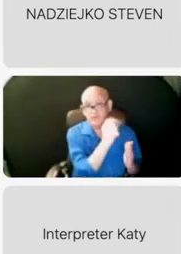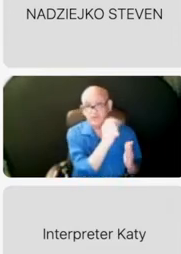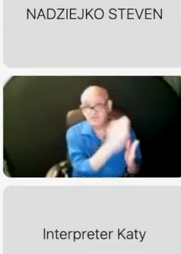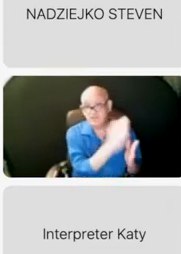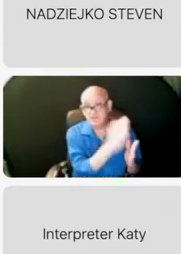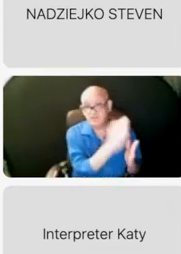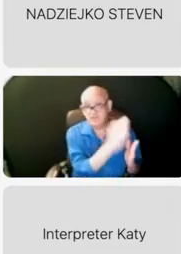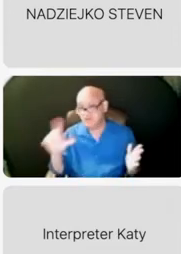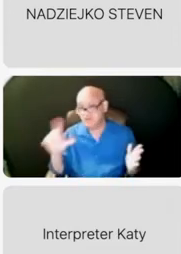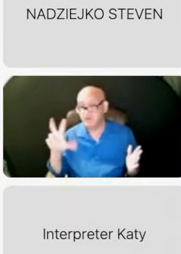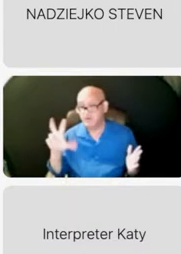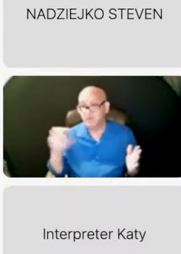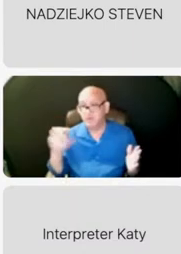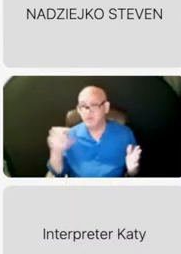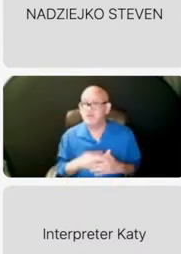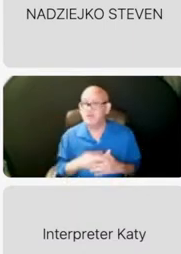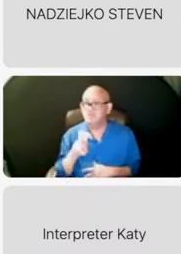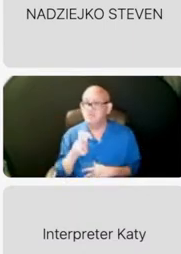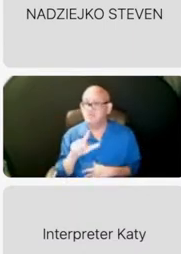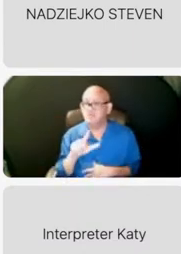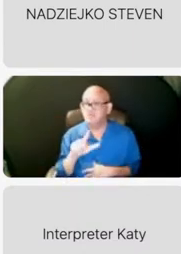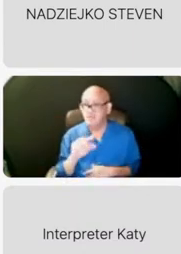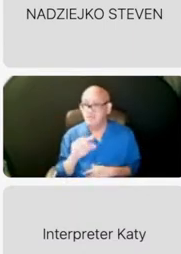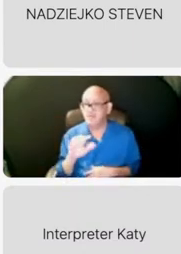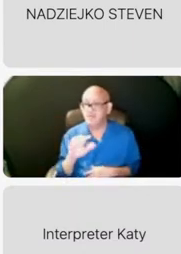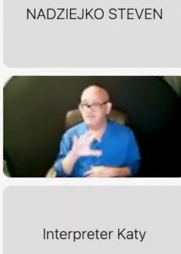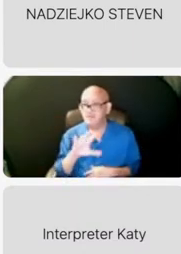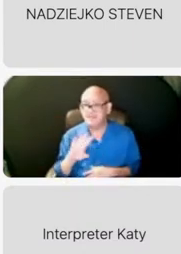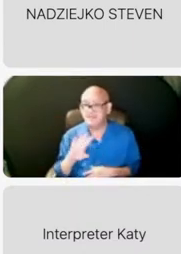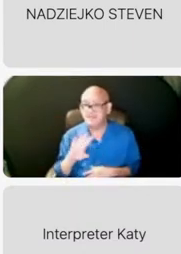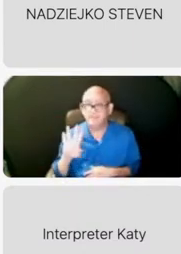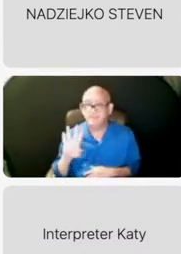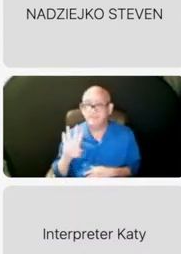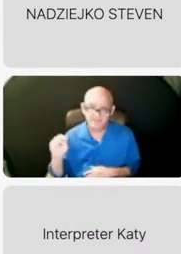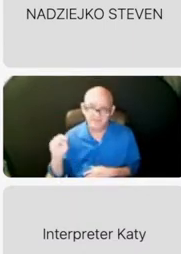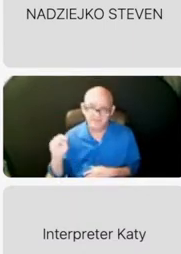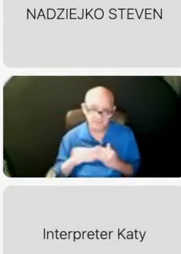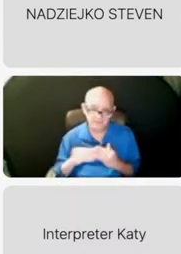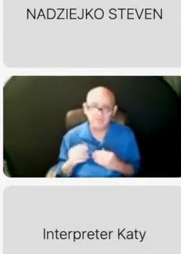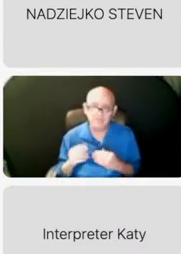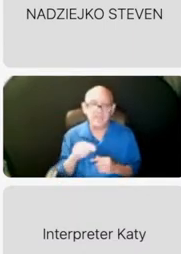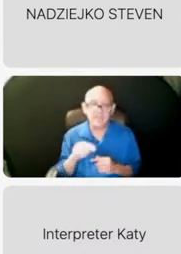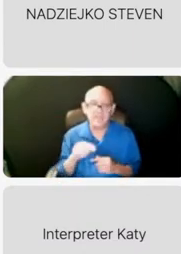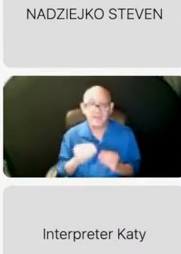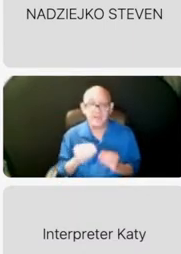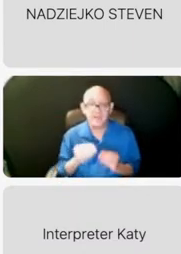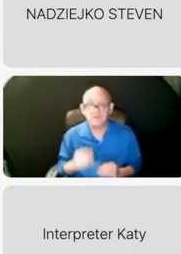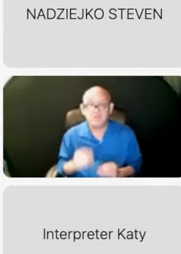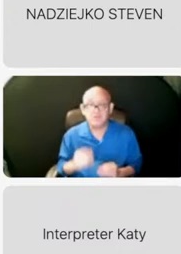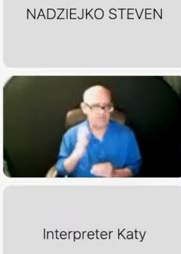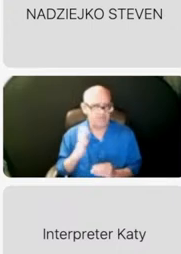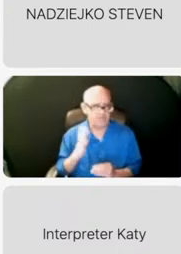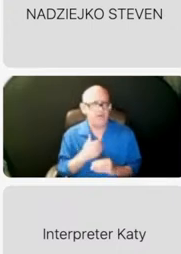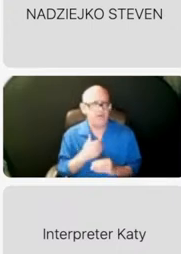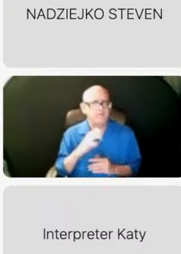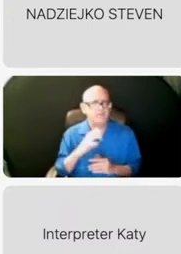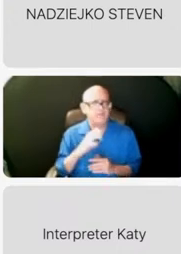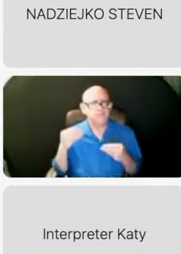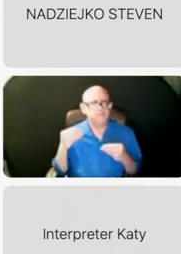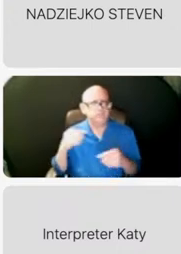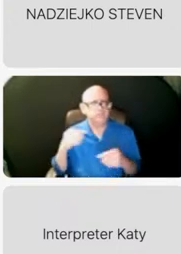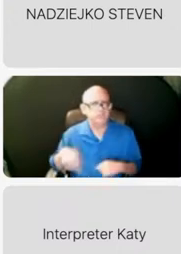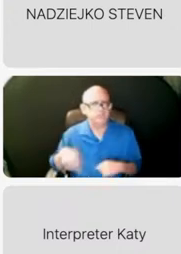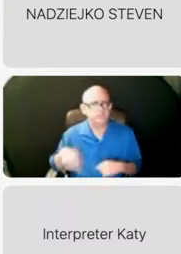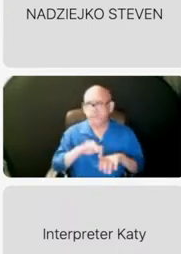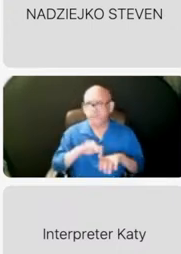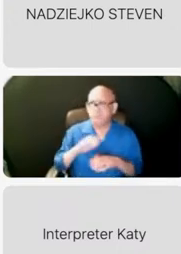at 228.57 billion dollars those stats show that we are in a reliable market however the current scenario causing delays within